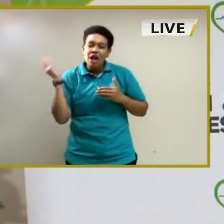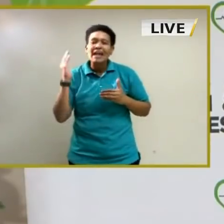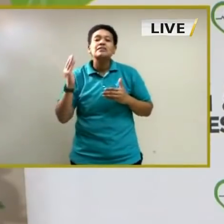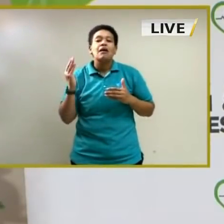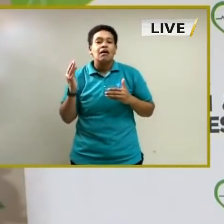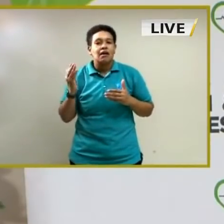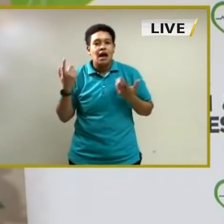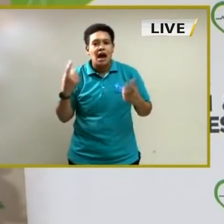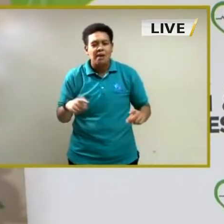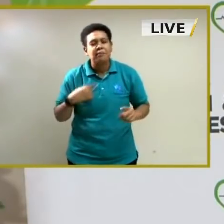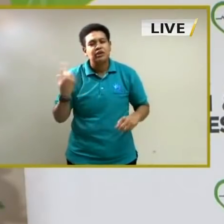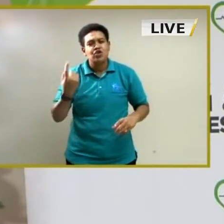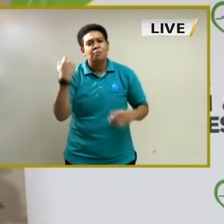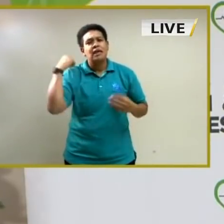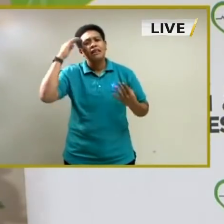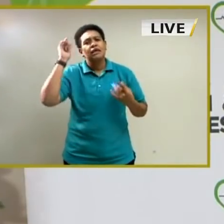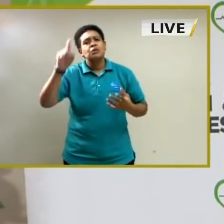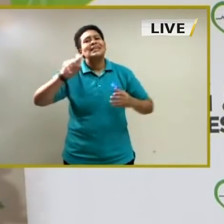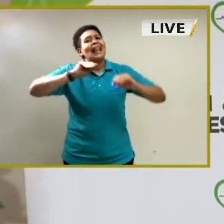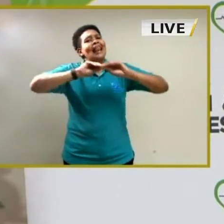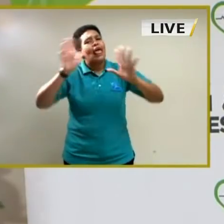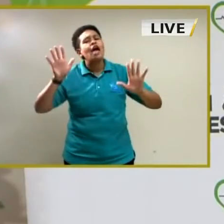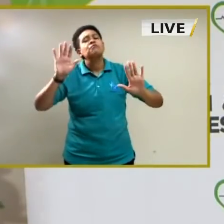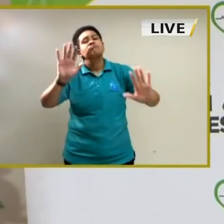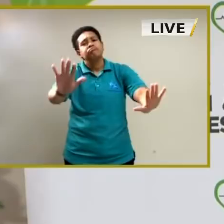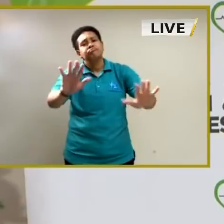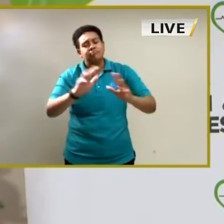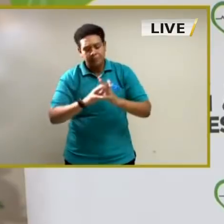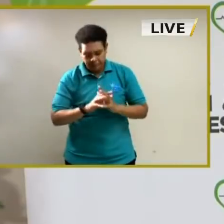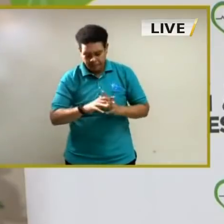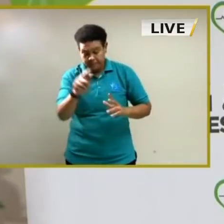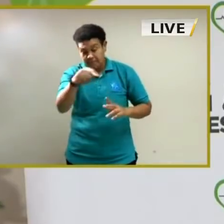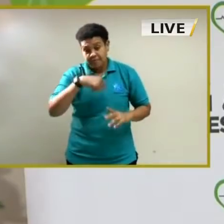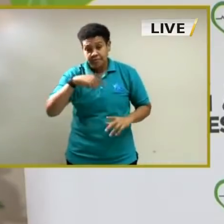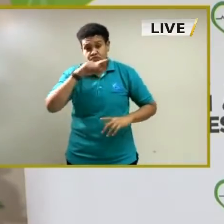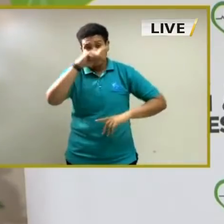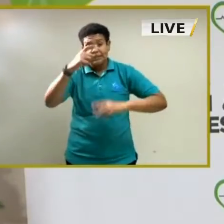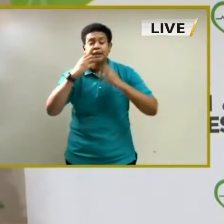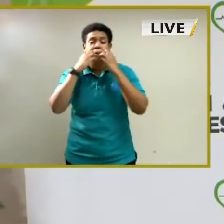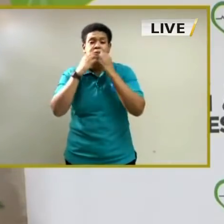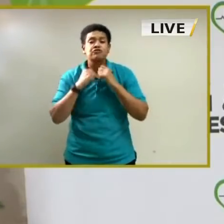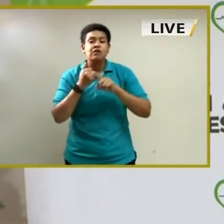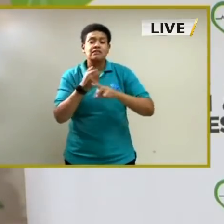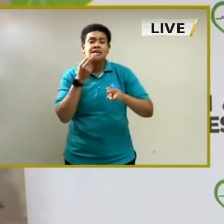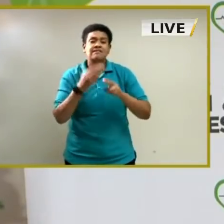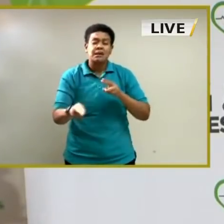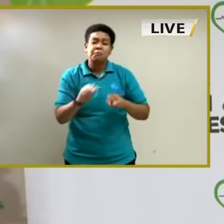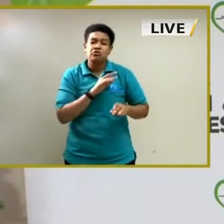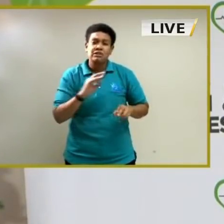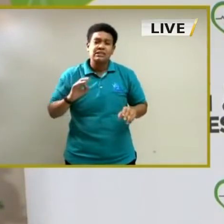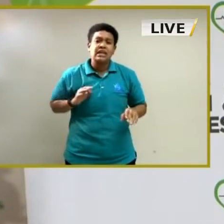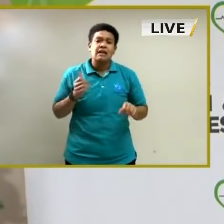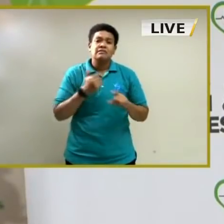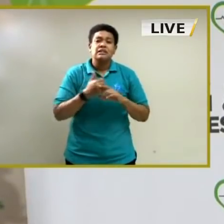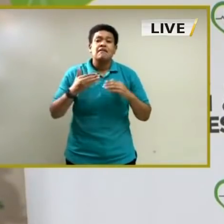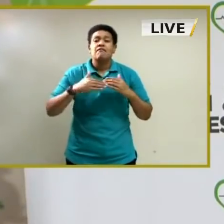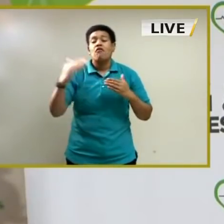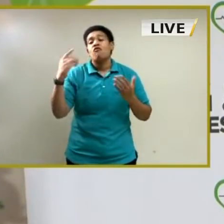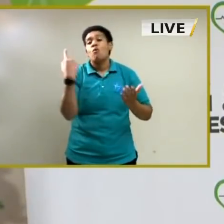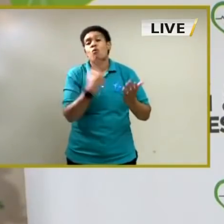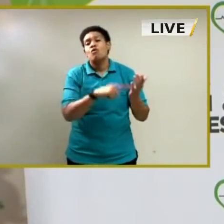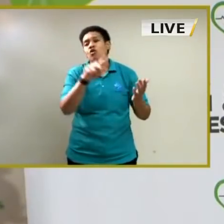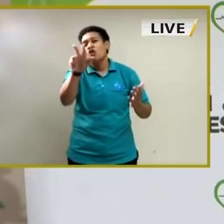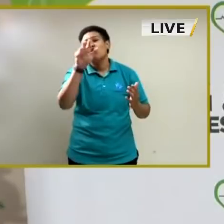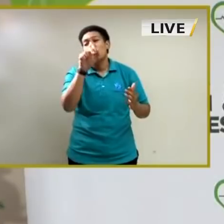that's something that I think we need to make very clear. We are preserving the temporary staff, over 1,300